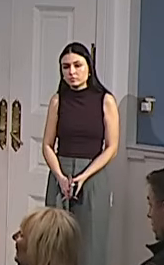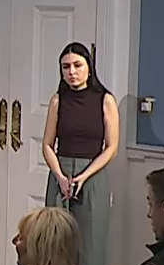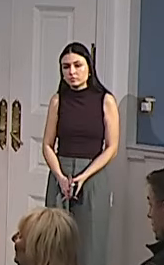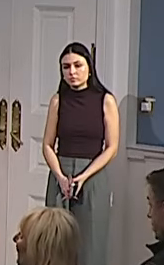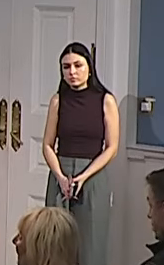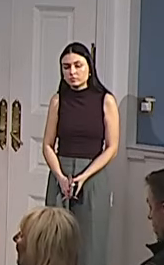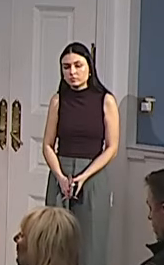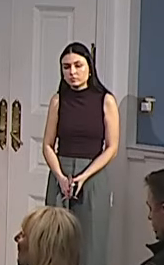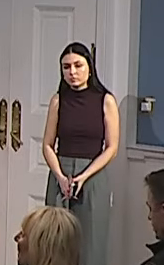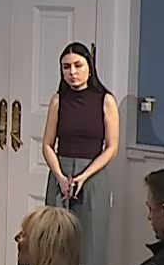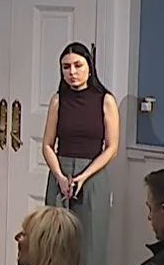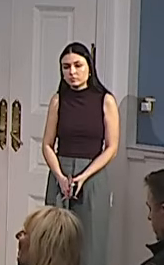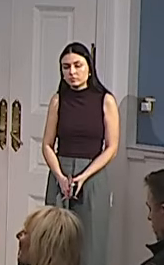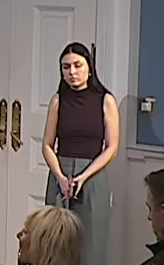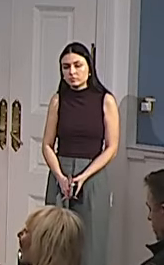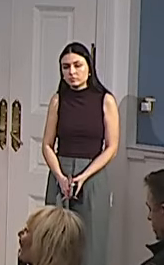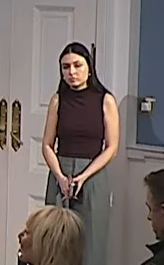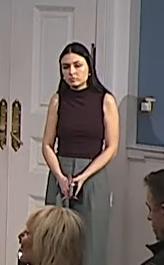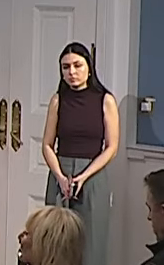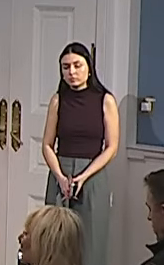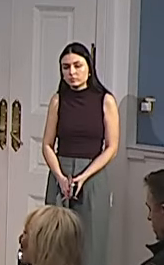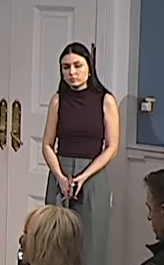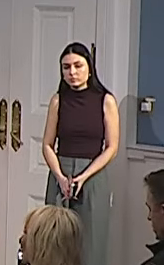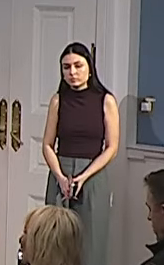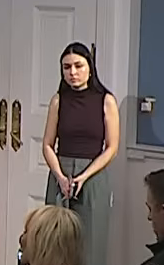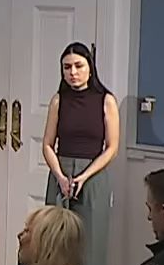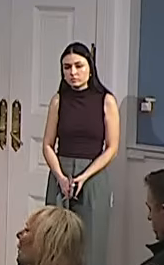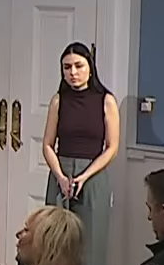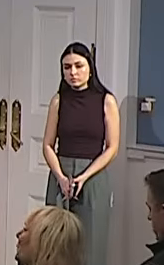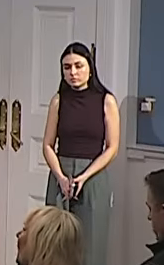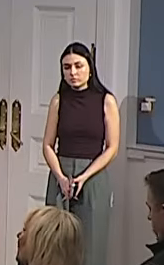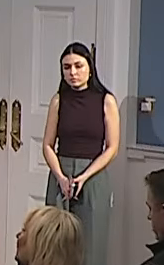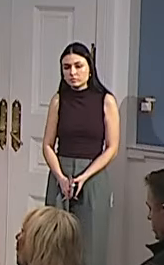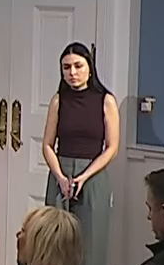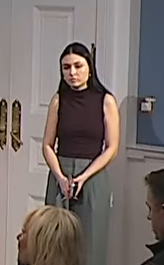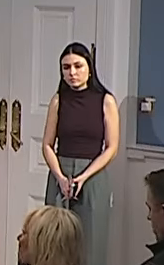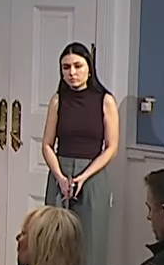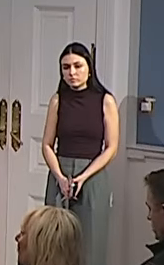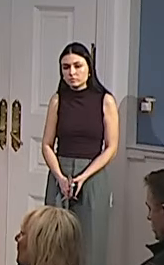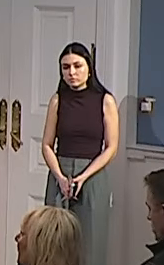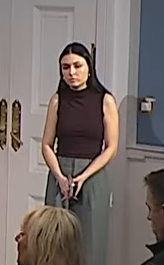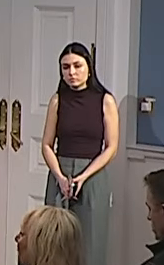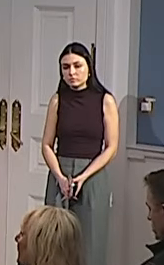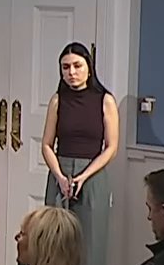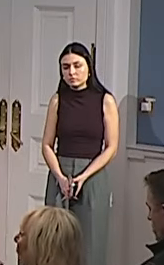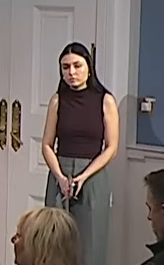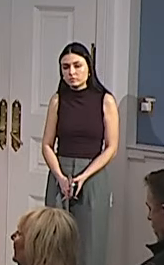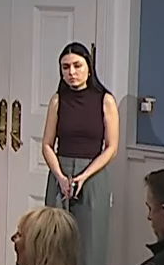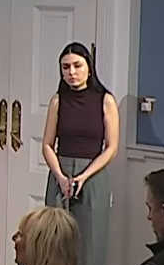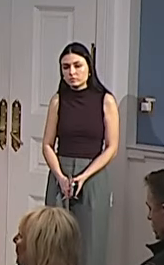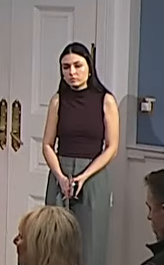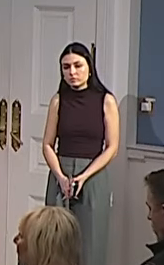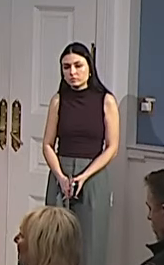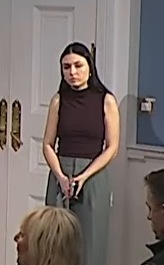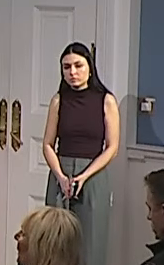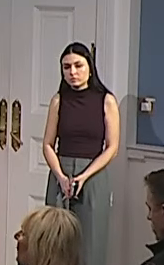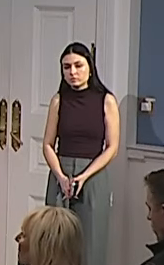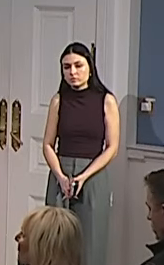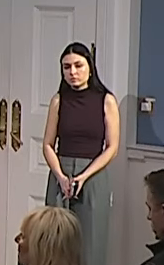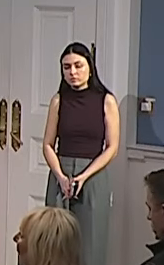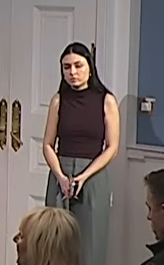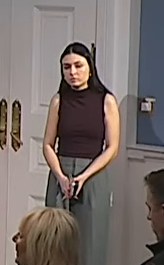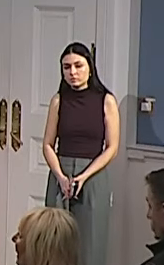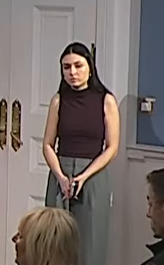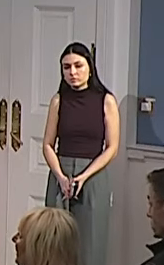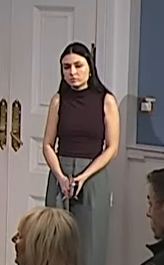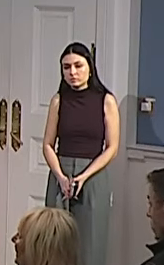given the fact that it's an election year and the governor said she doesn't want to do it, will you have no other choice but to raise the only tax you can raise, which